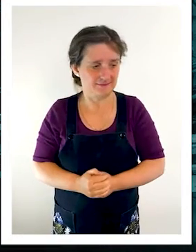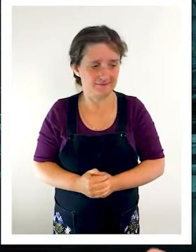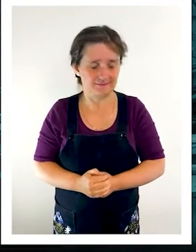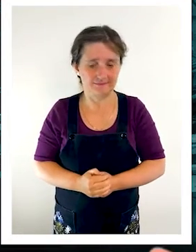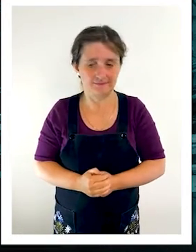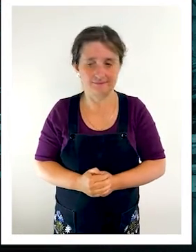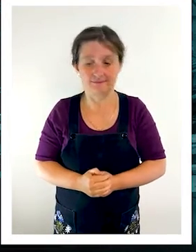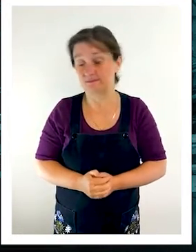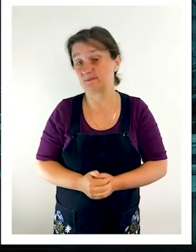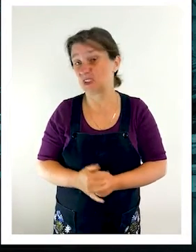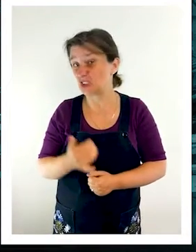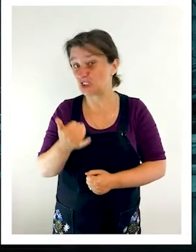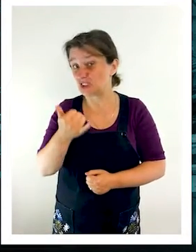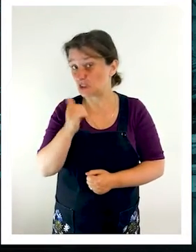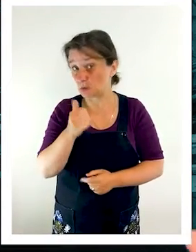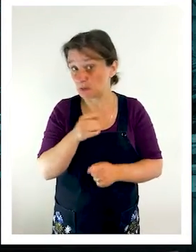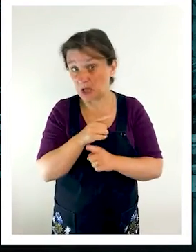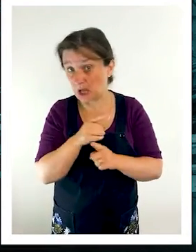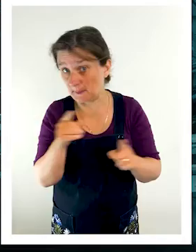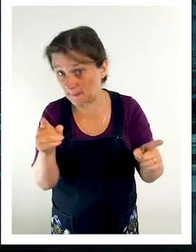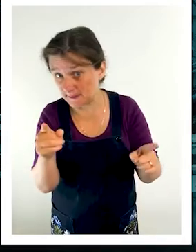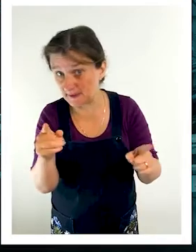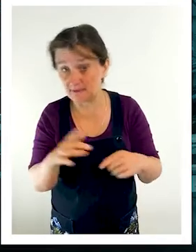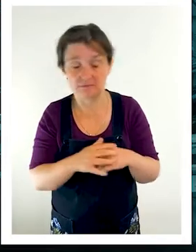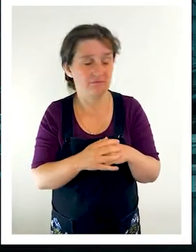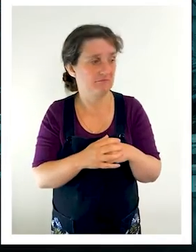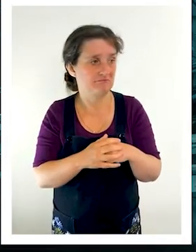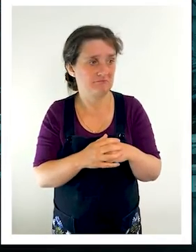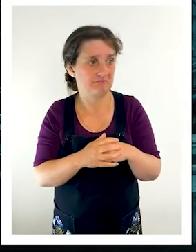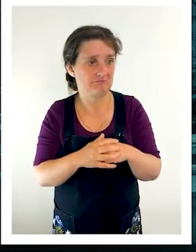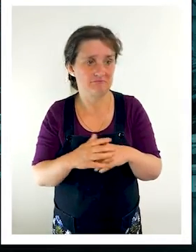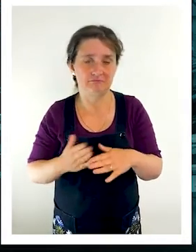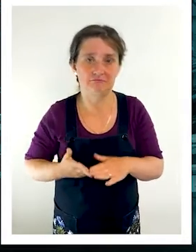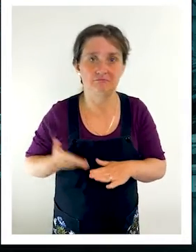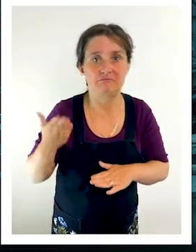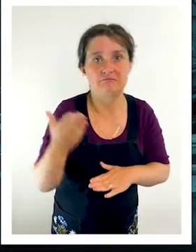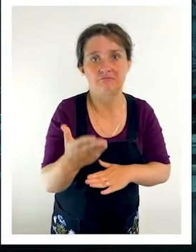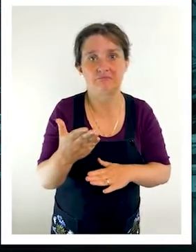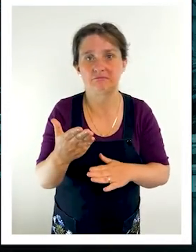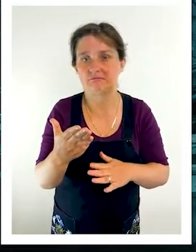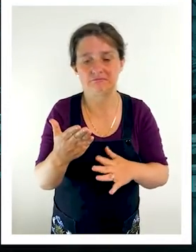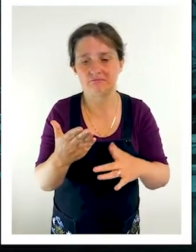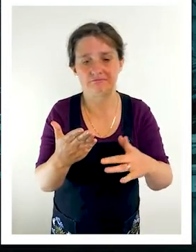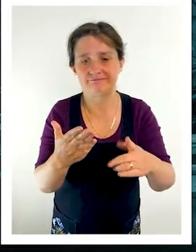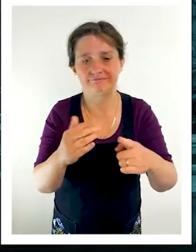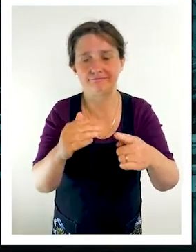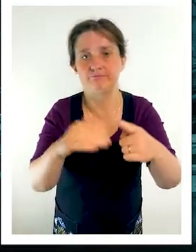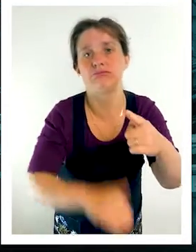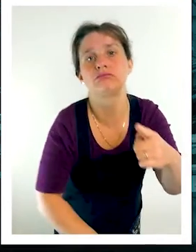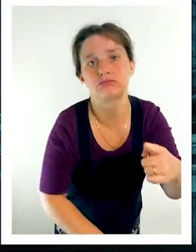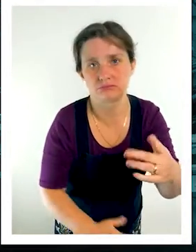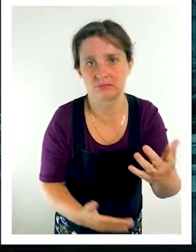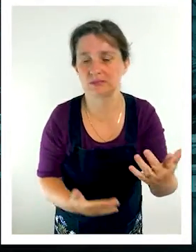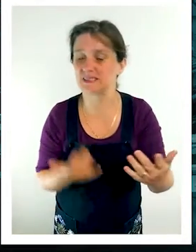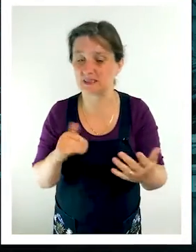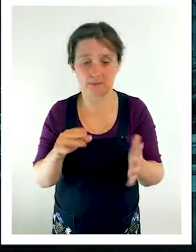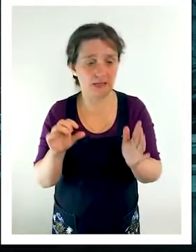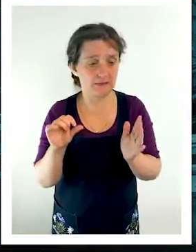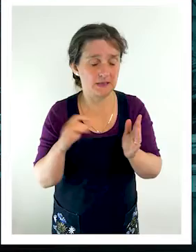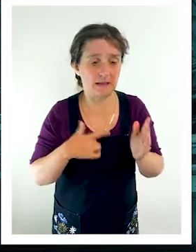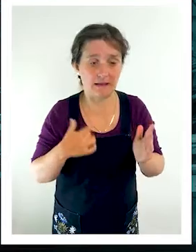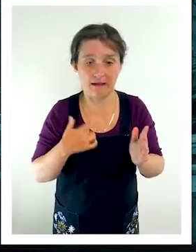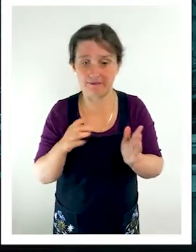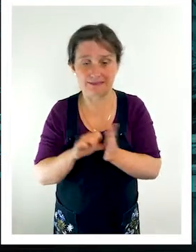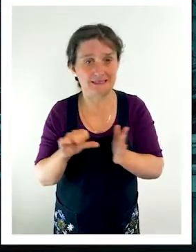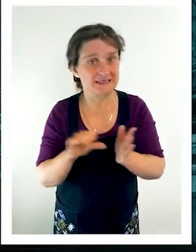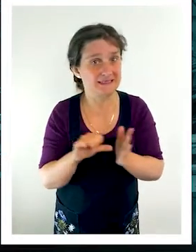we might not always have a successful mission. Sometimes life might be hard. Sometimes